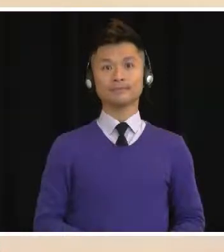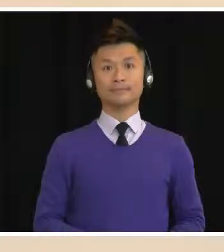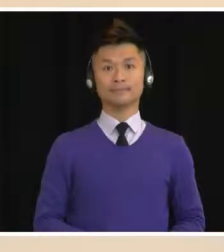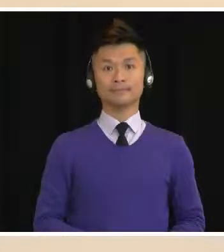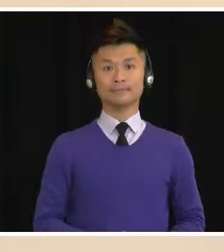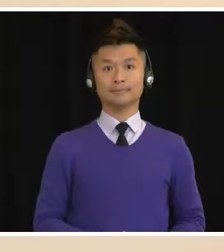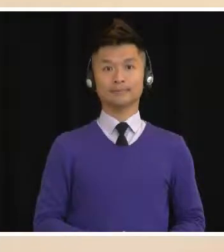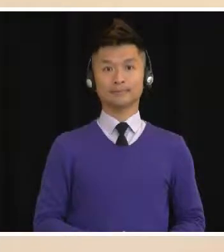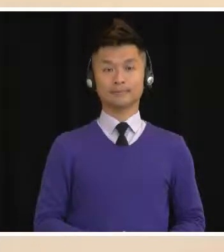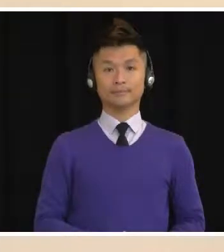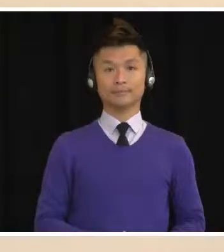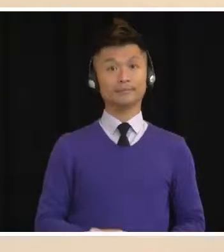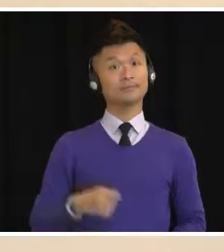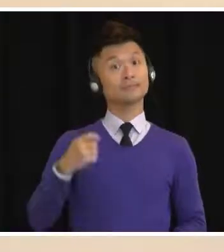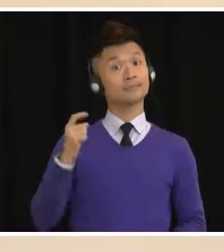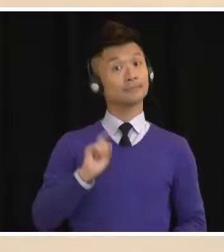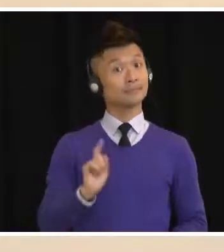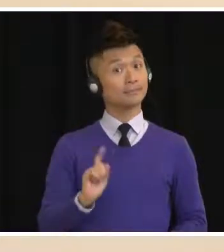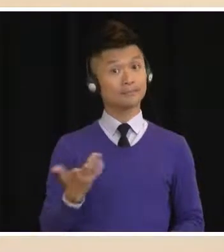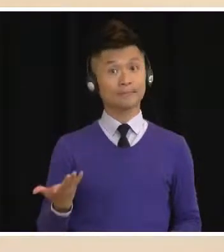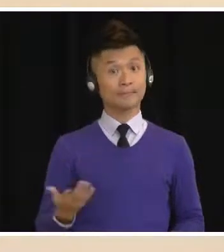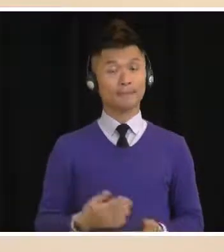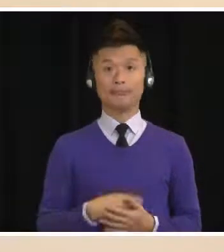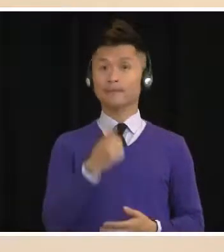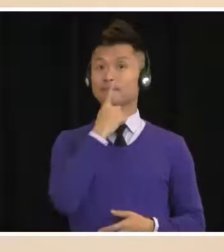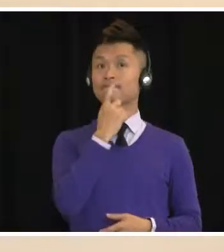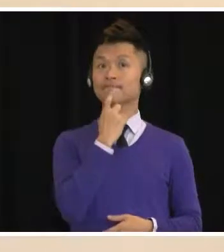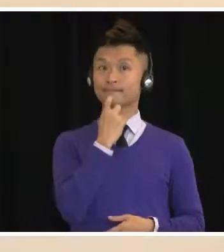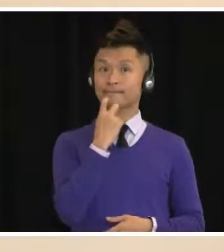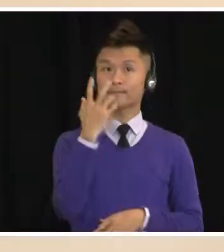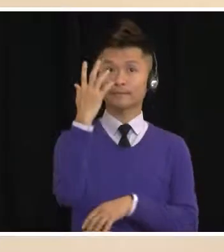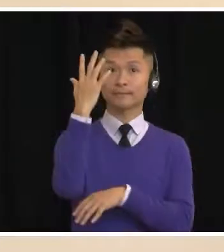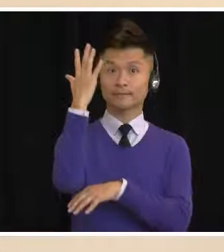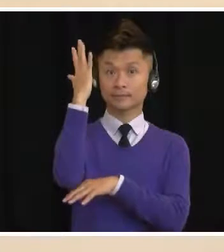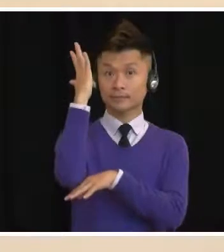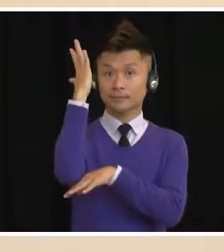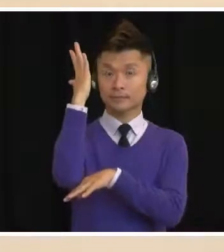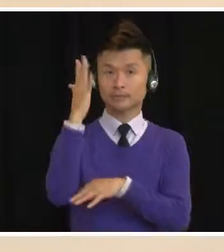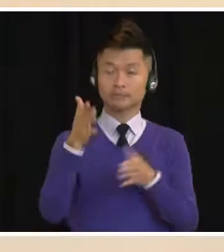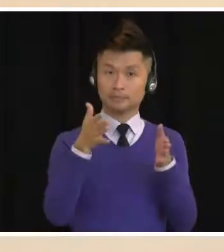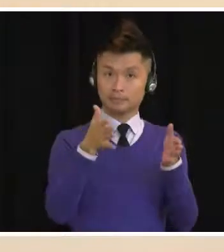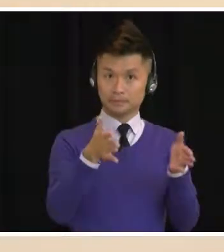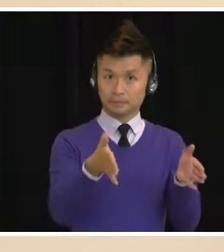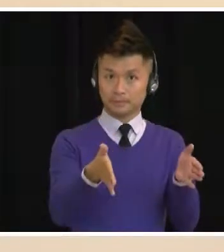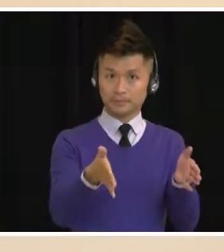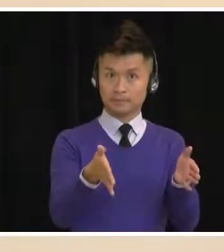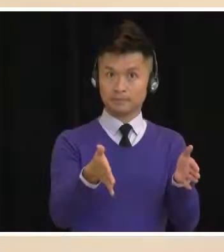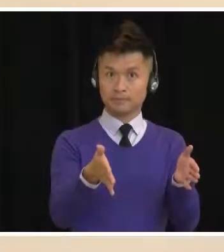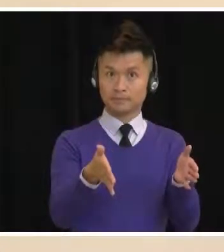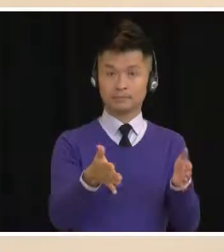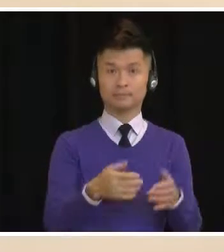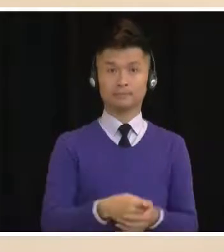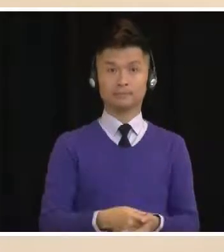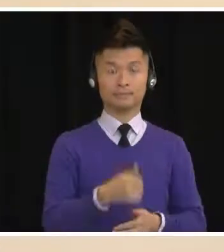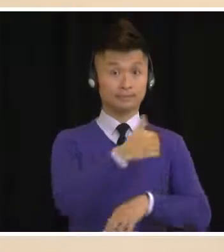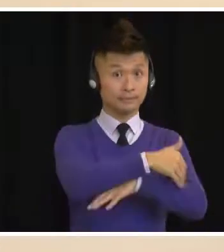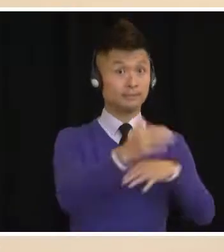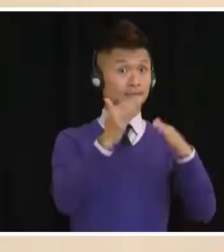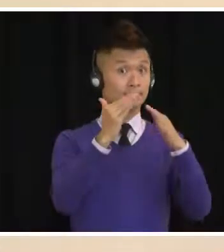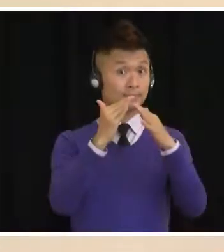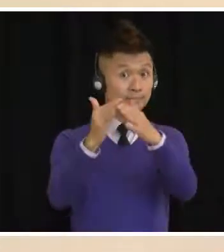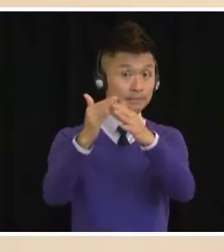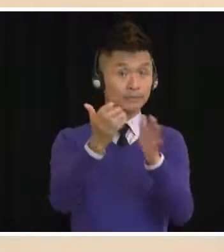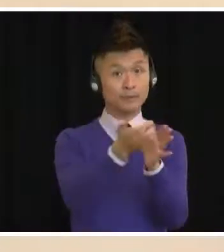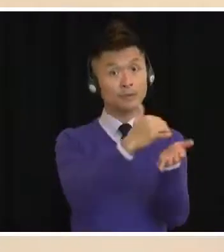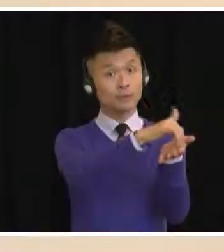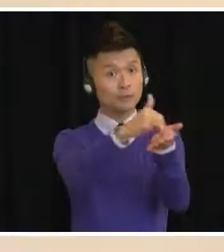government monitors spending at council and city level. So the budget is still, and